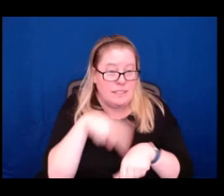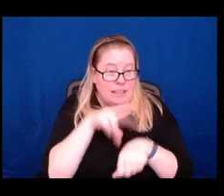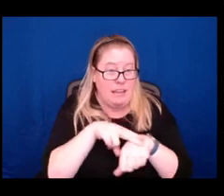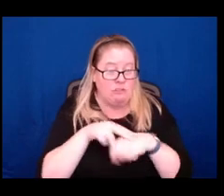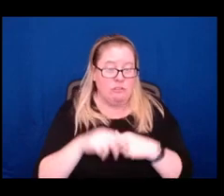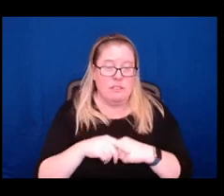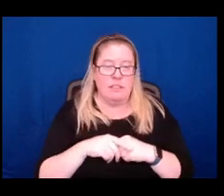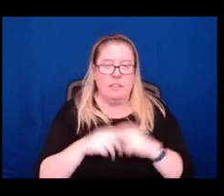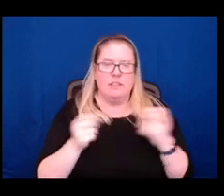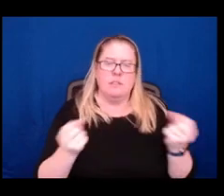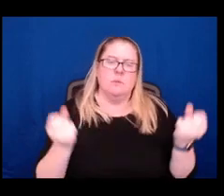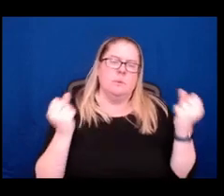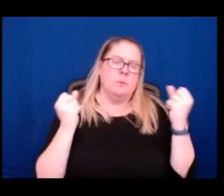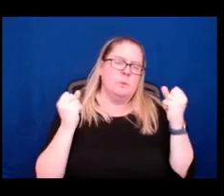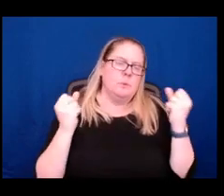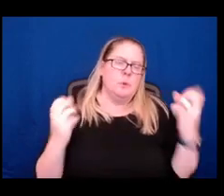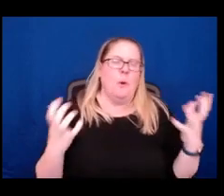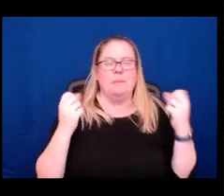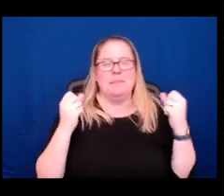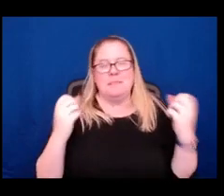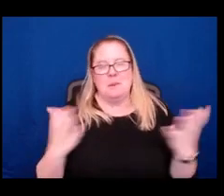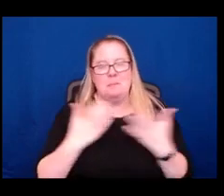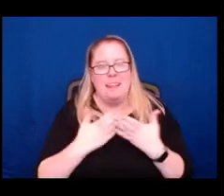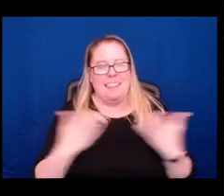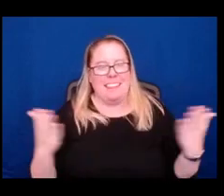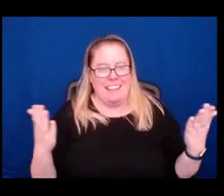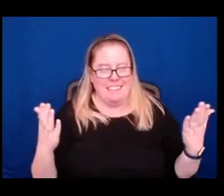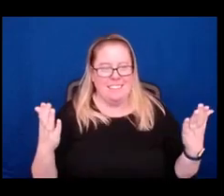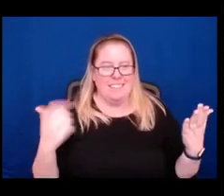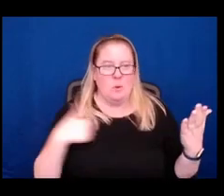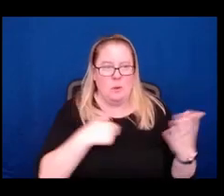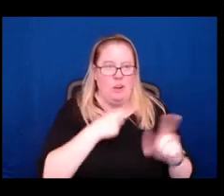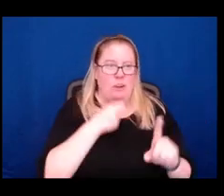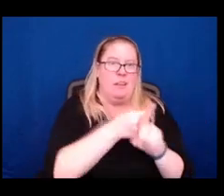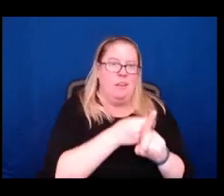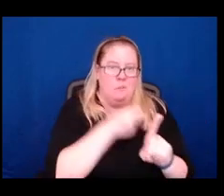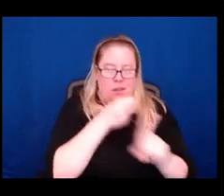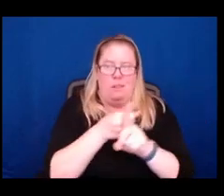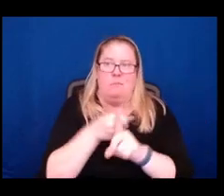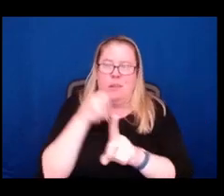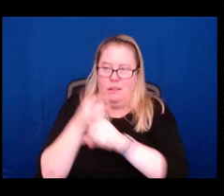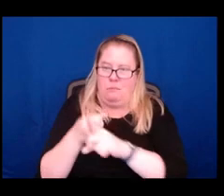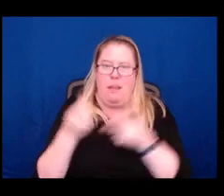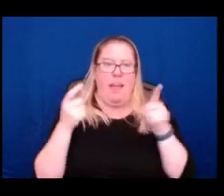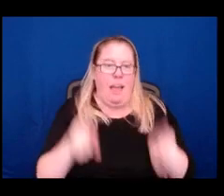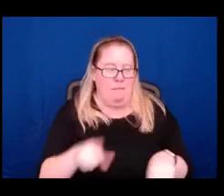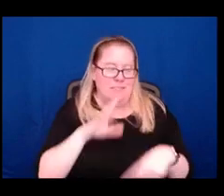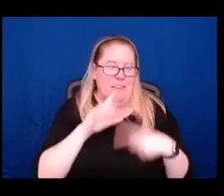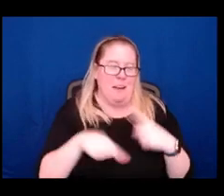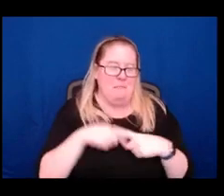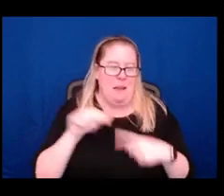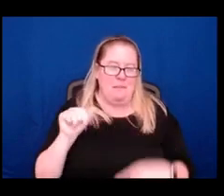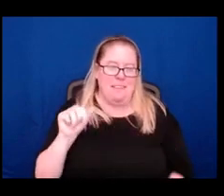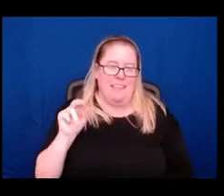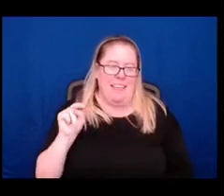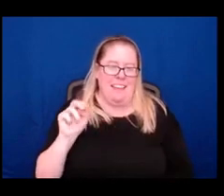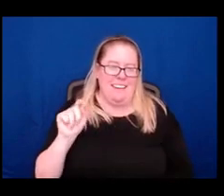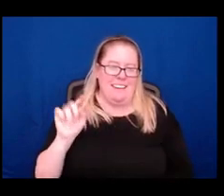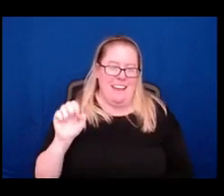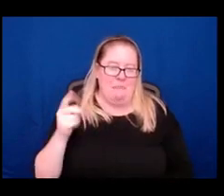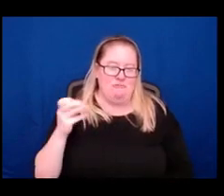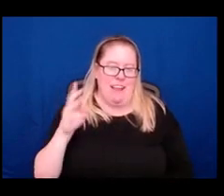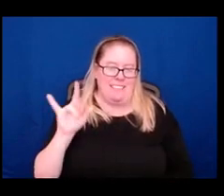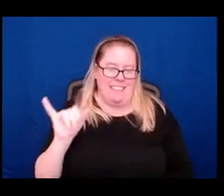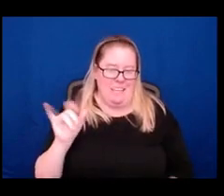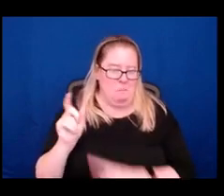There's so many things that we're affected by, and we'll definitely get into that with Miss Annette Presley in just a second. But you